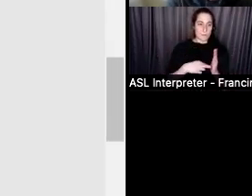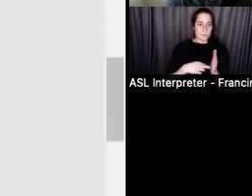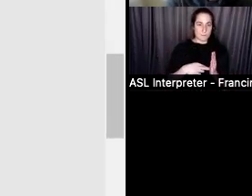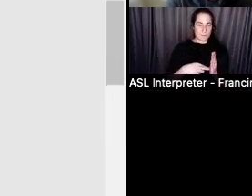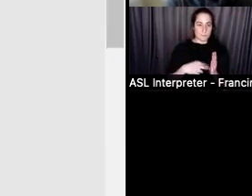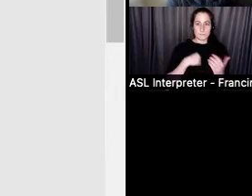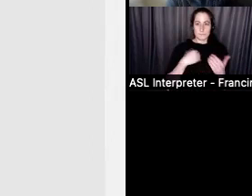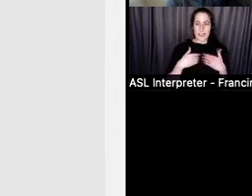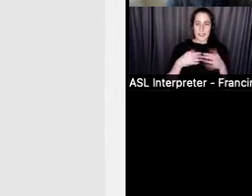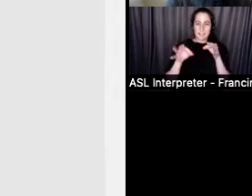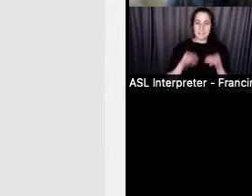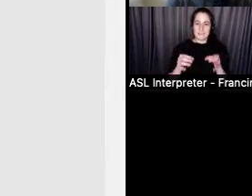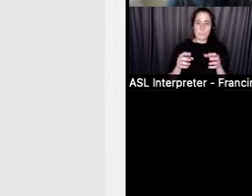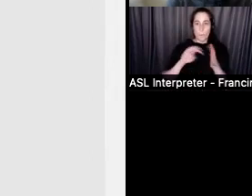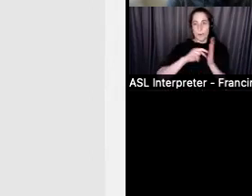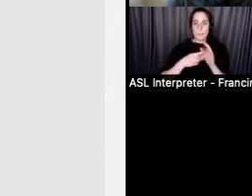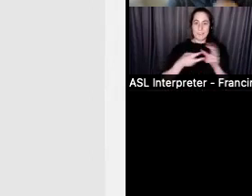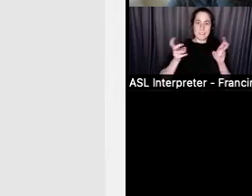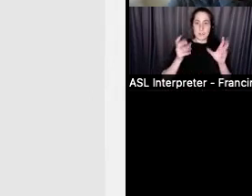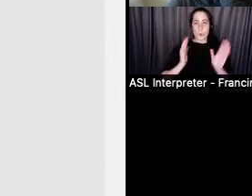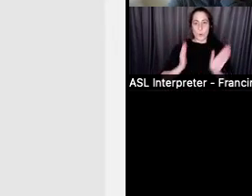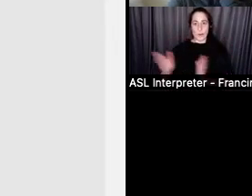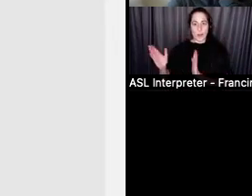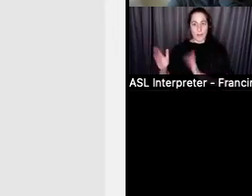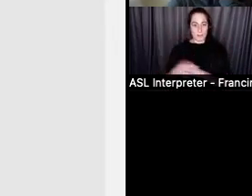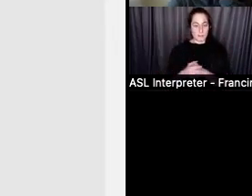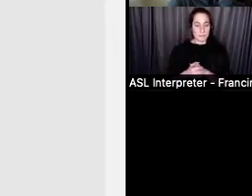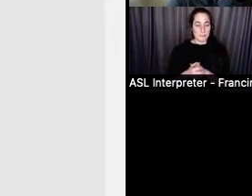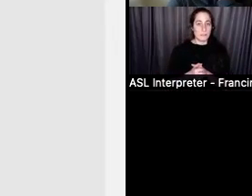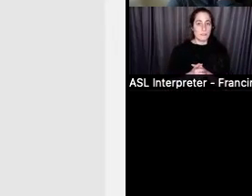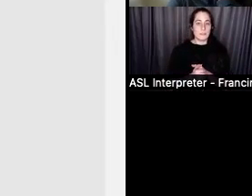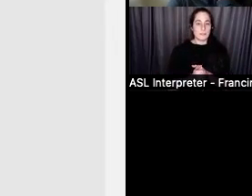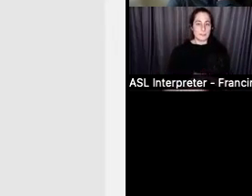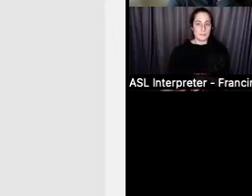for organized down here somewhere, but I'm not going to get into that right now. Okay.